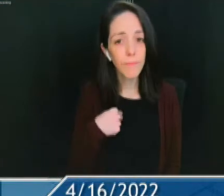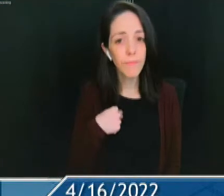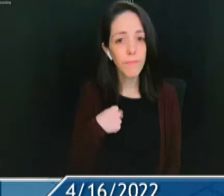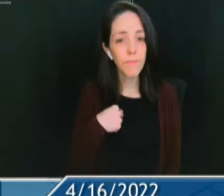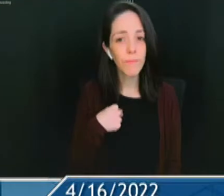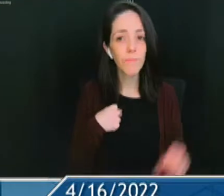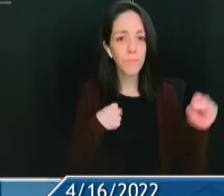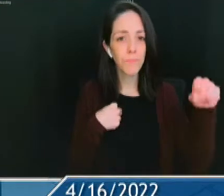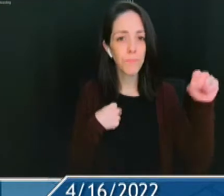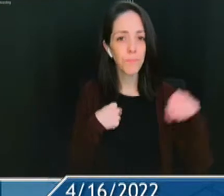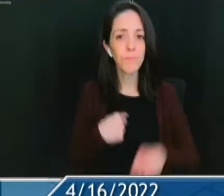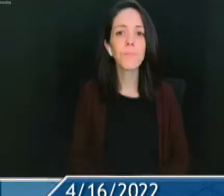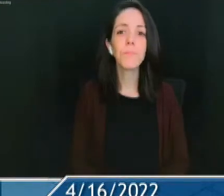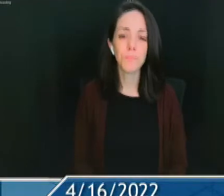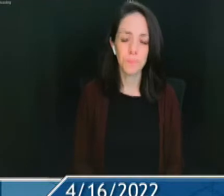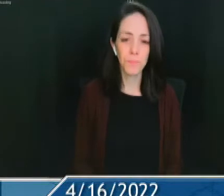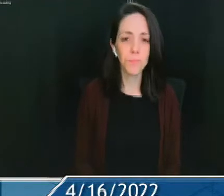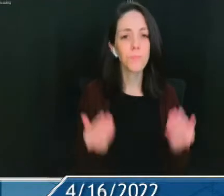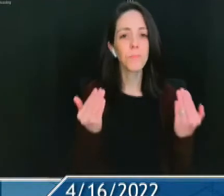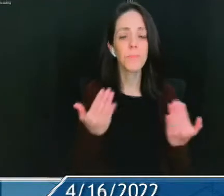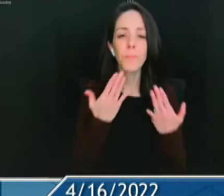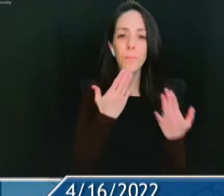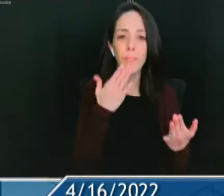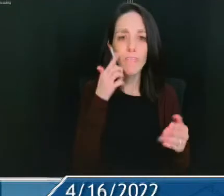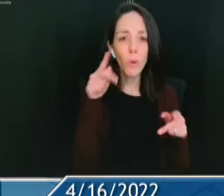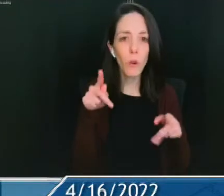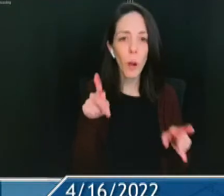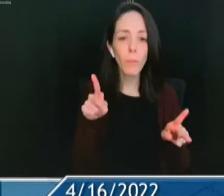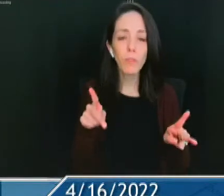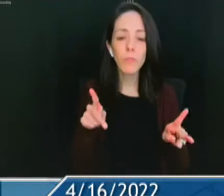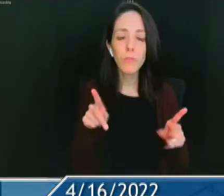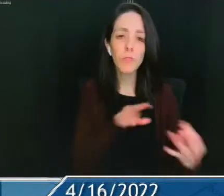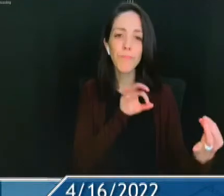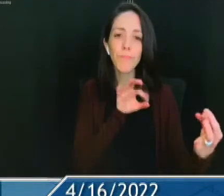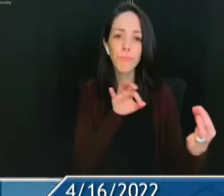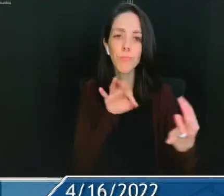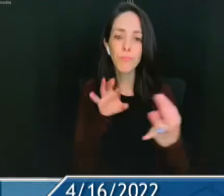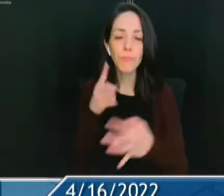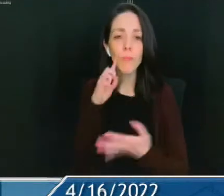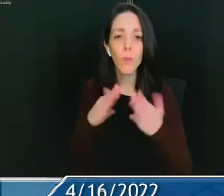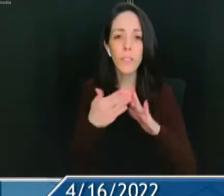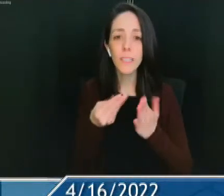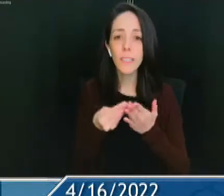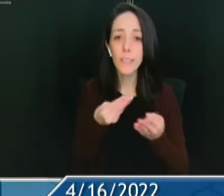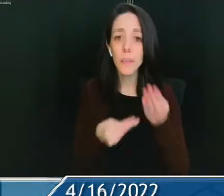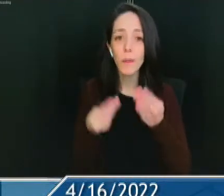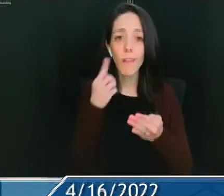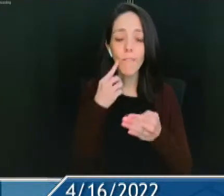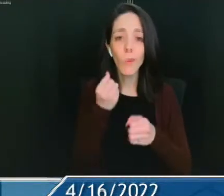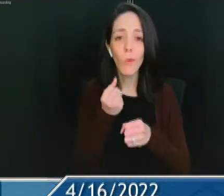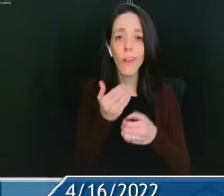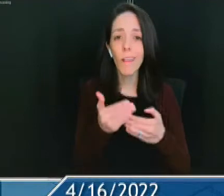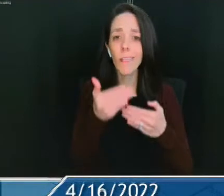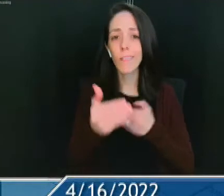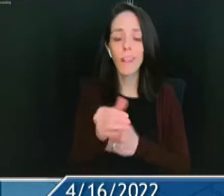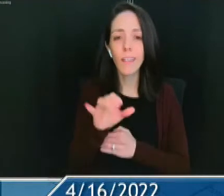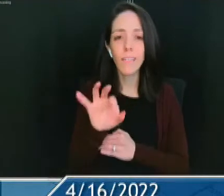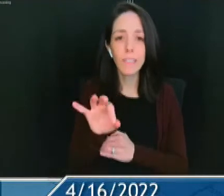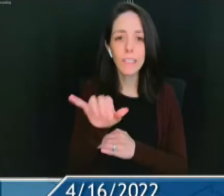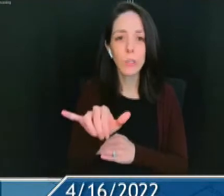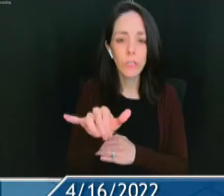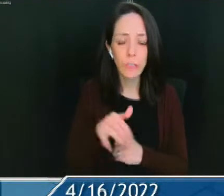We can. Great. Thank you for this opportunity to provide input on the city's budget for next fiscal year. My name is Nancy Champlin, and